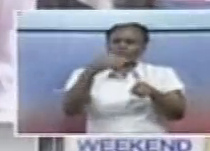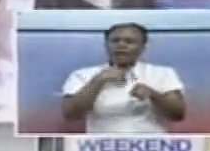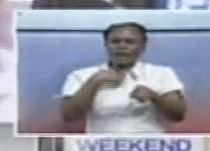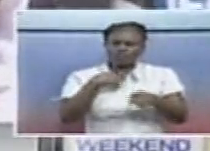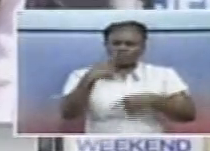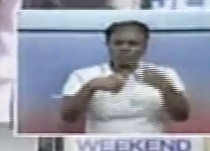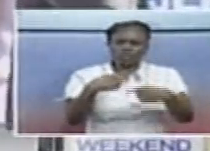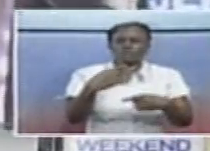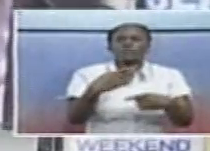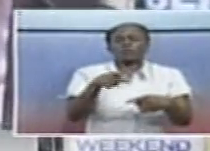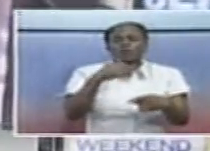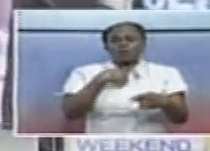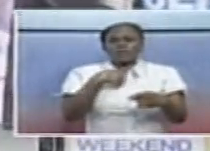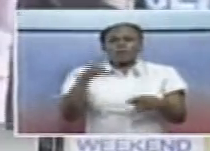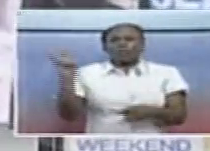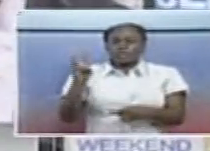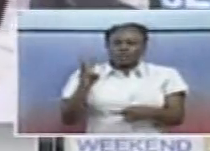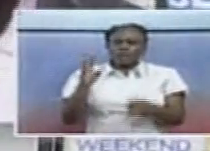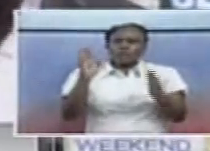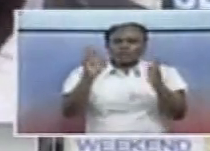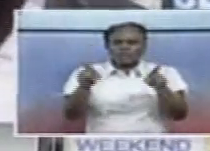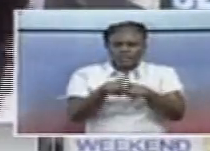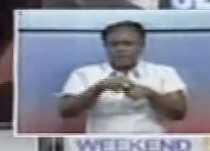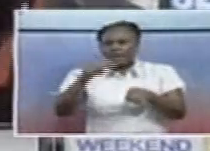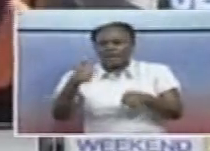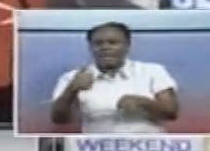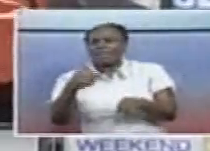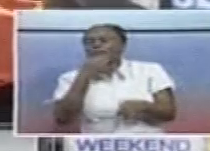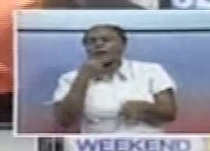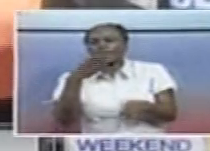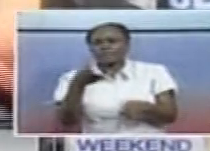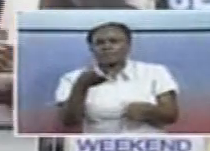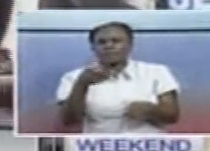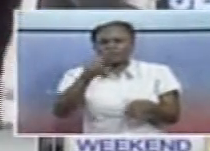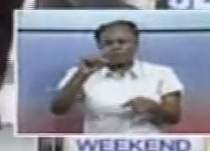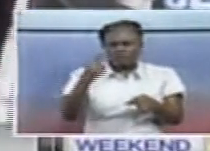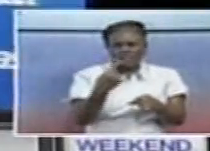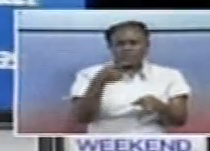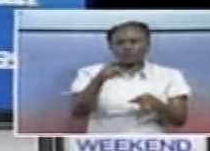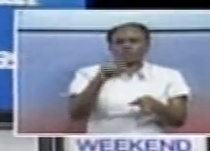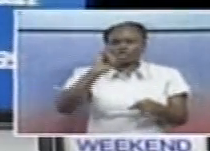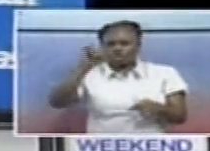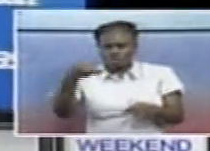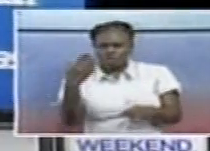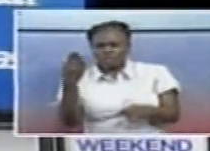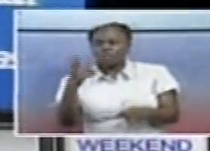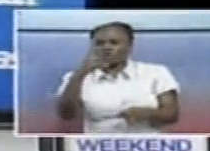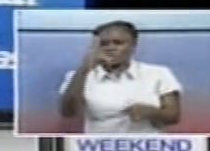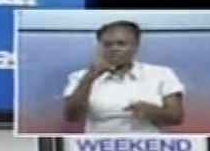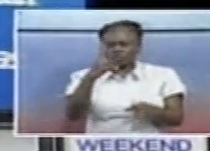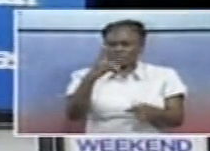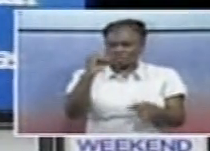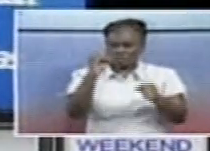in it world marathon record holder Wilson Kipsang, course record holder Emmanuel Mutai, fastest marathoner Geoffrey Mutai, and